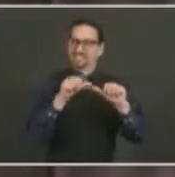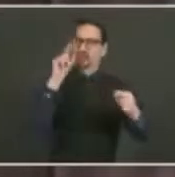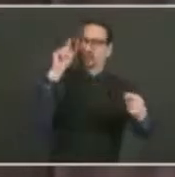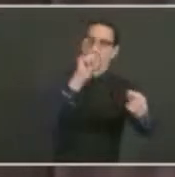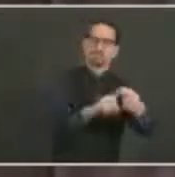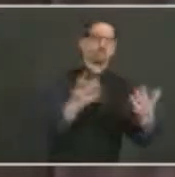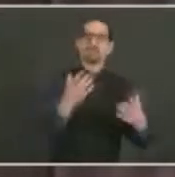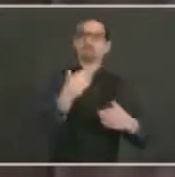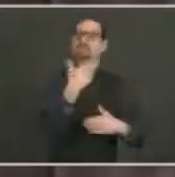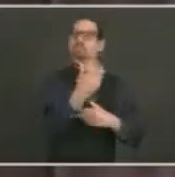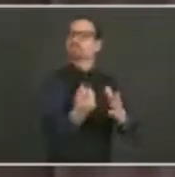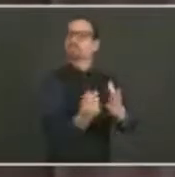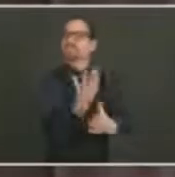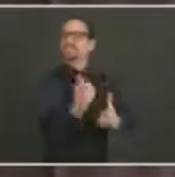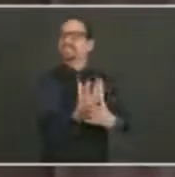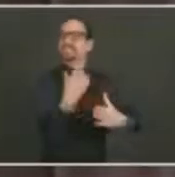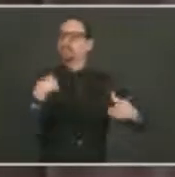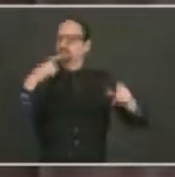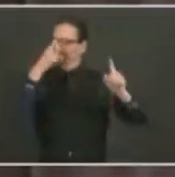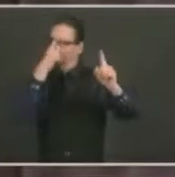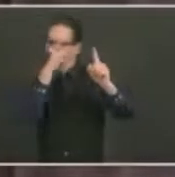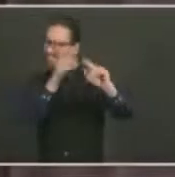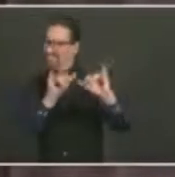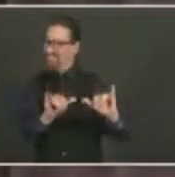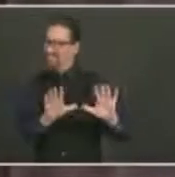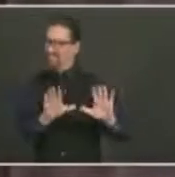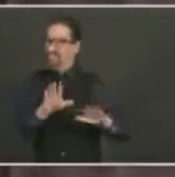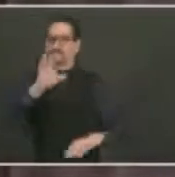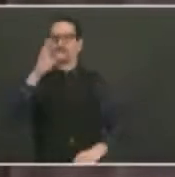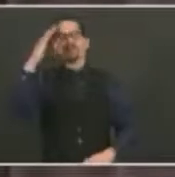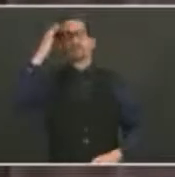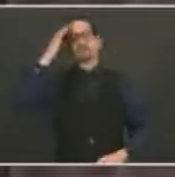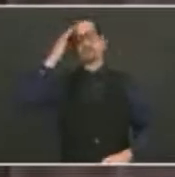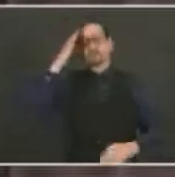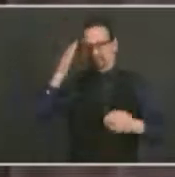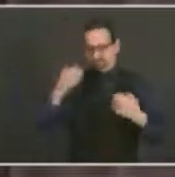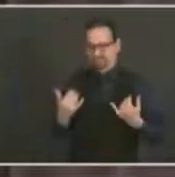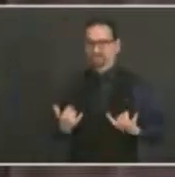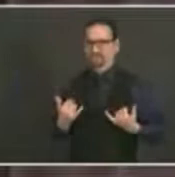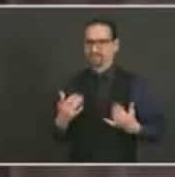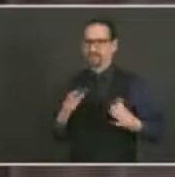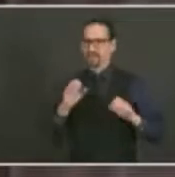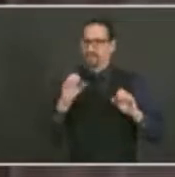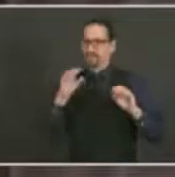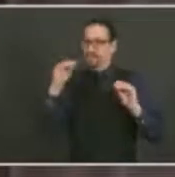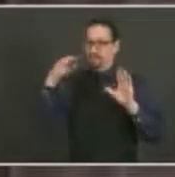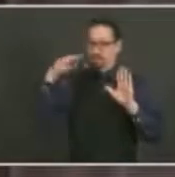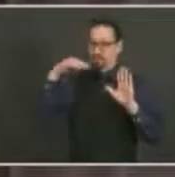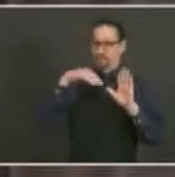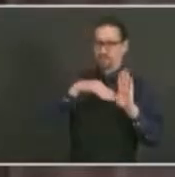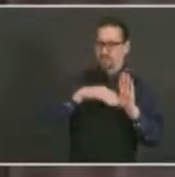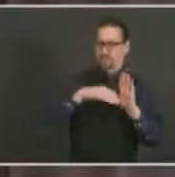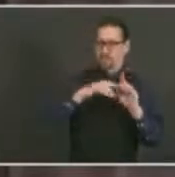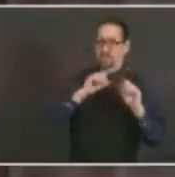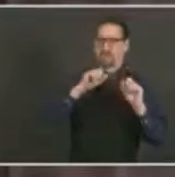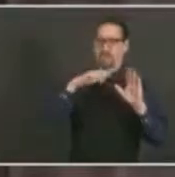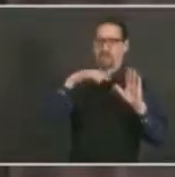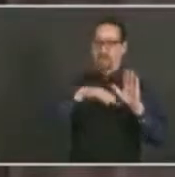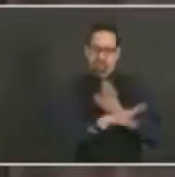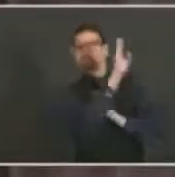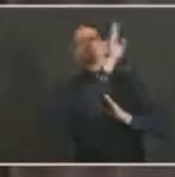However, we know that this could be a calm before the storm, and we need to be prepared for